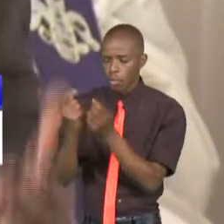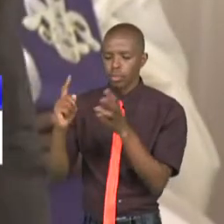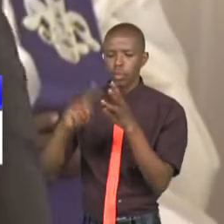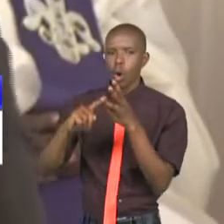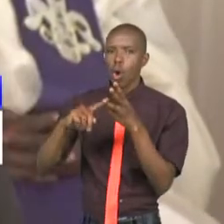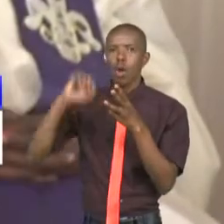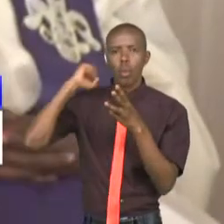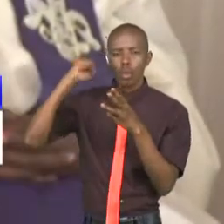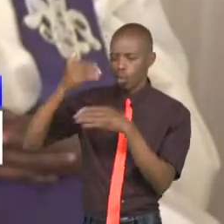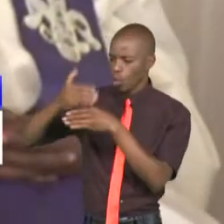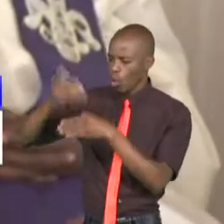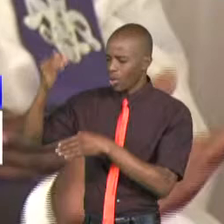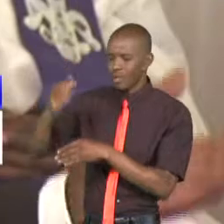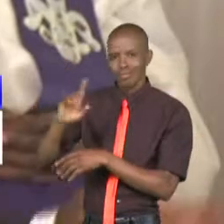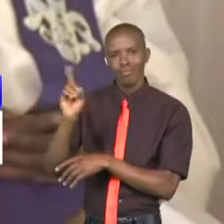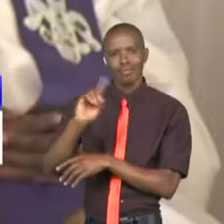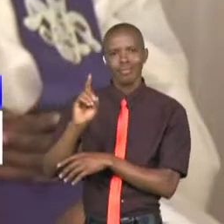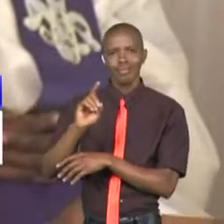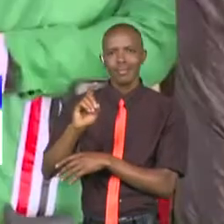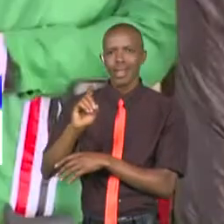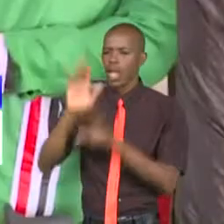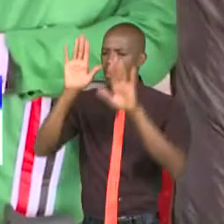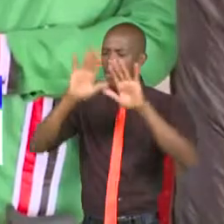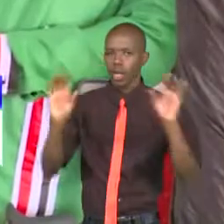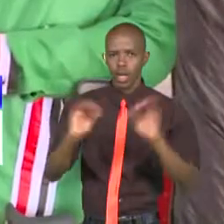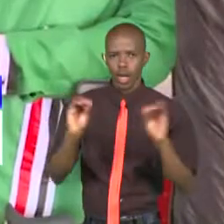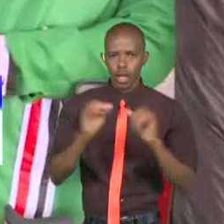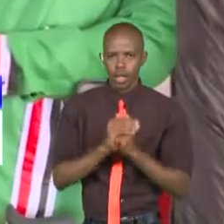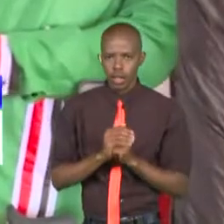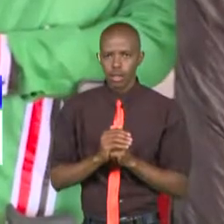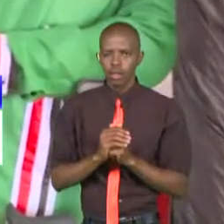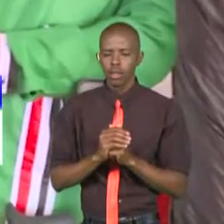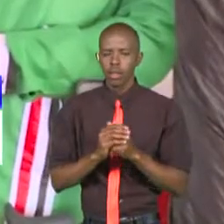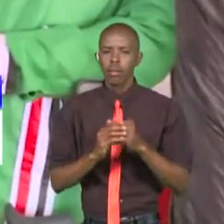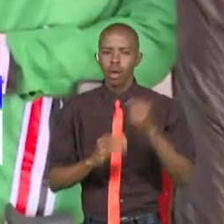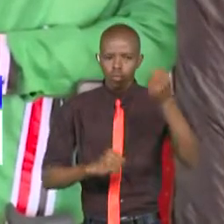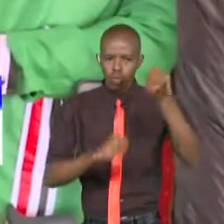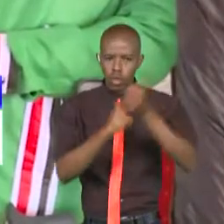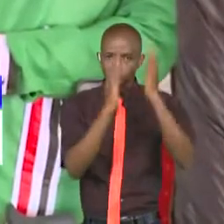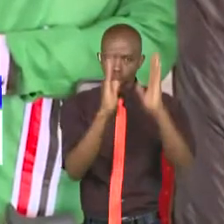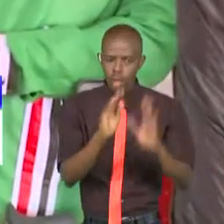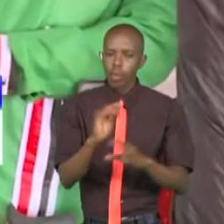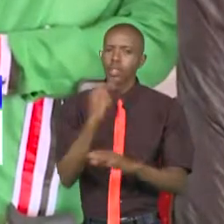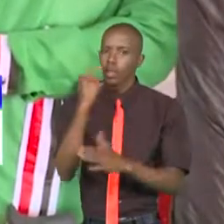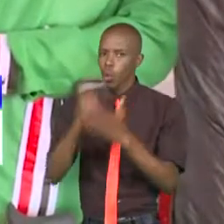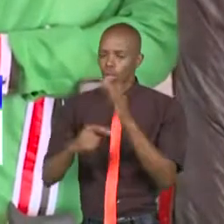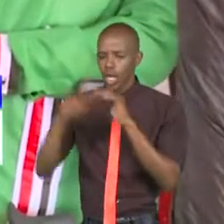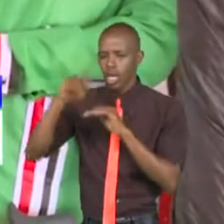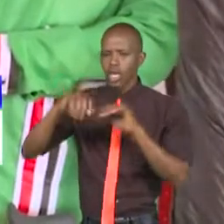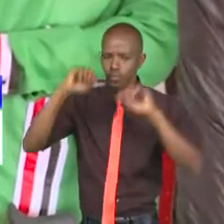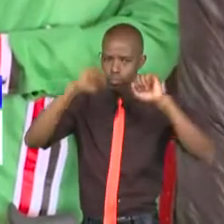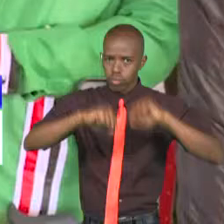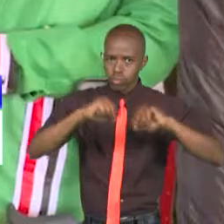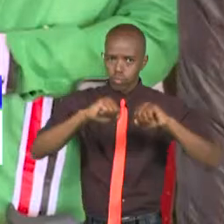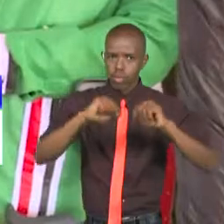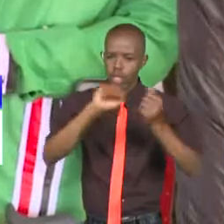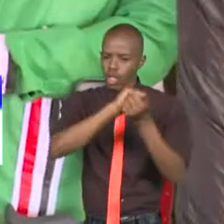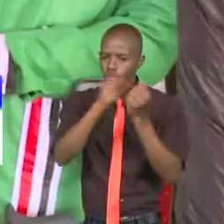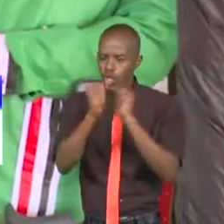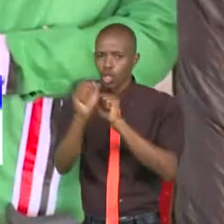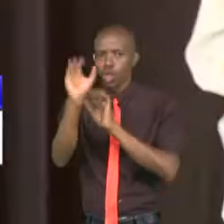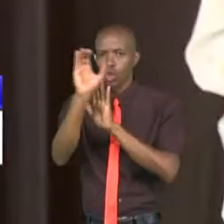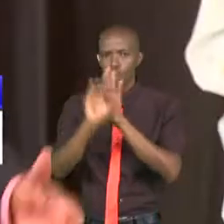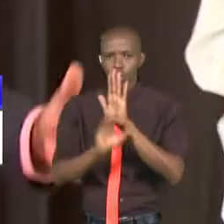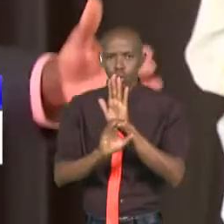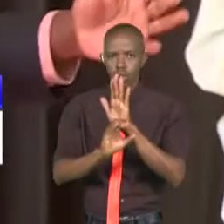ya siasa, ama kugawanya wananchi. His allies have reiterated that there is need for a consensus in amending the